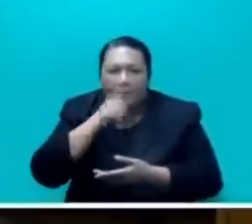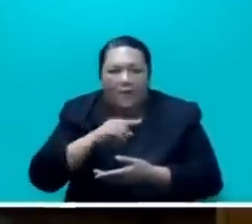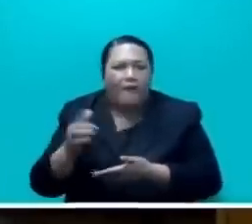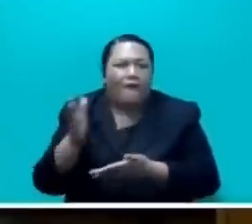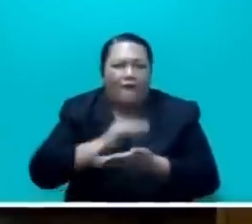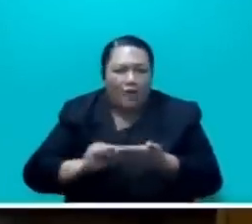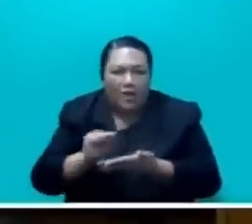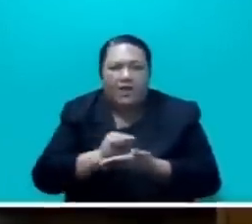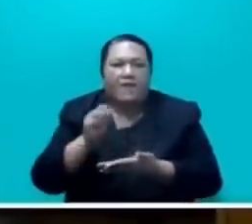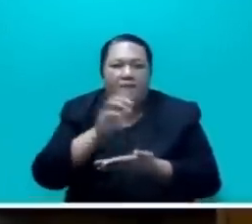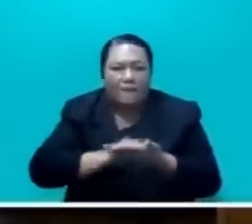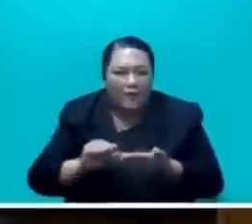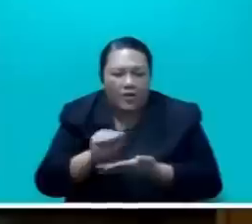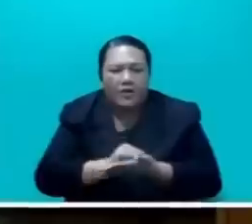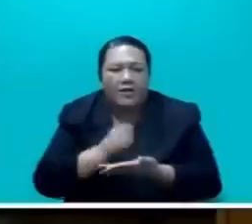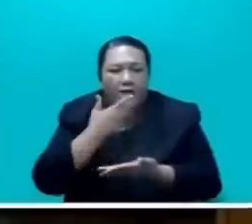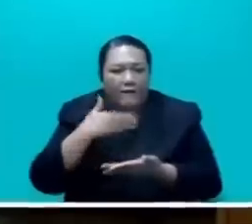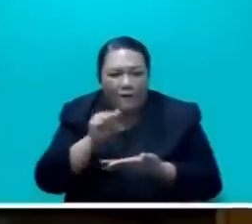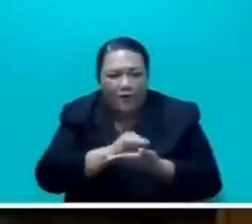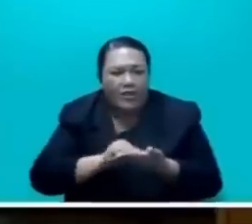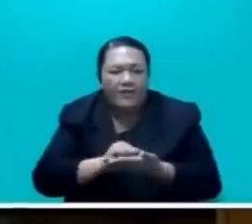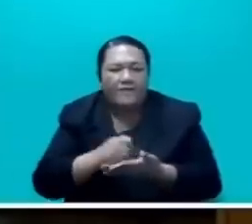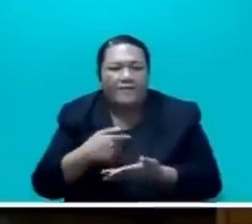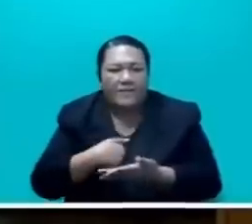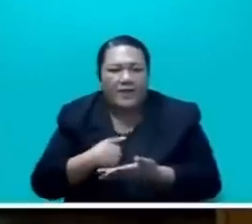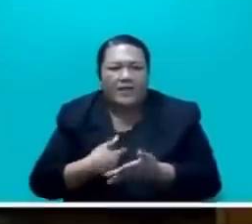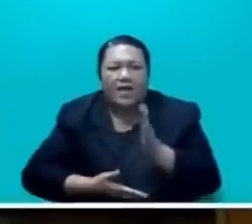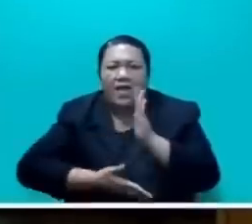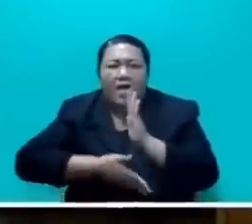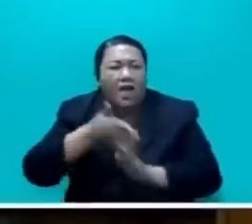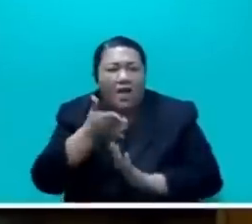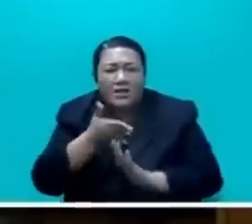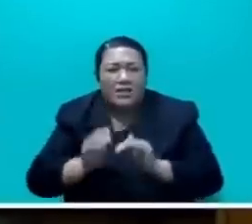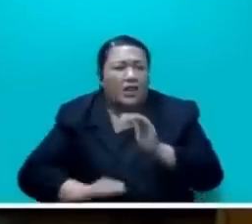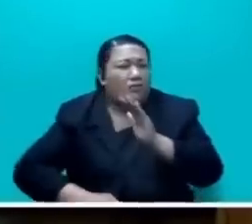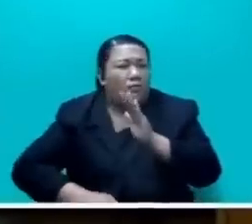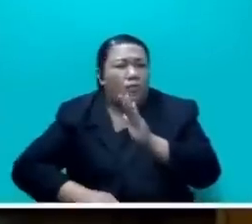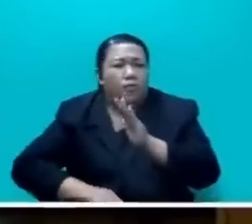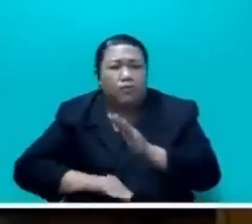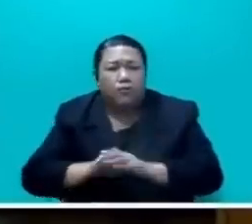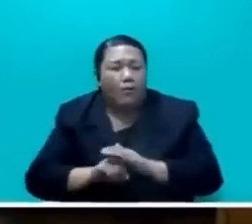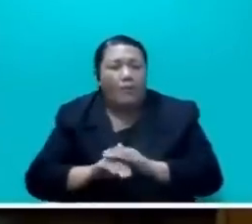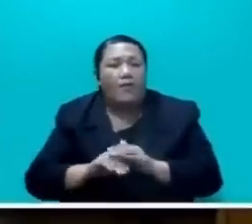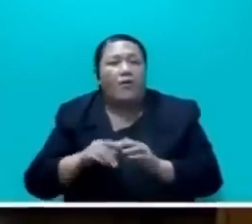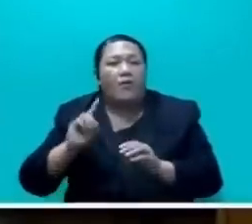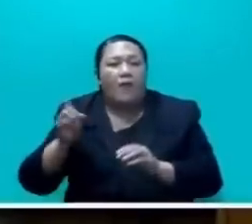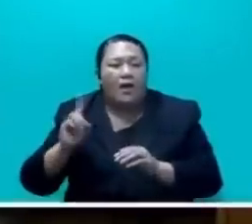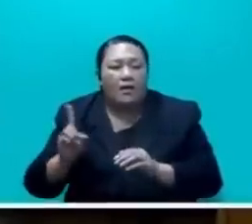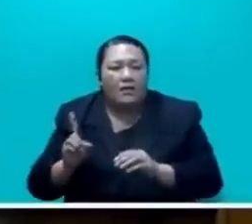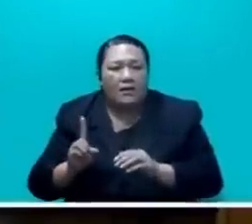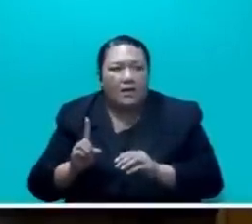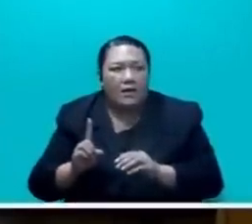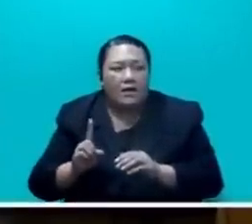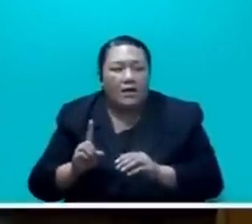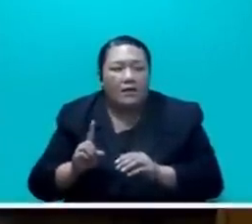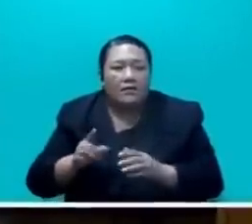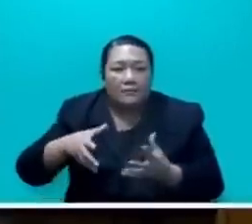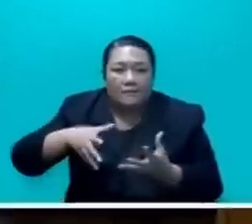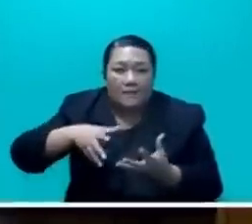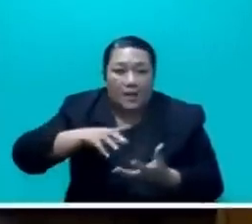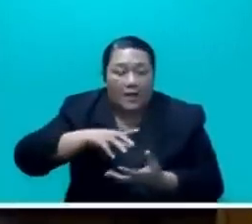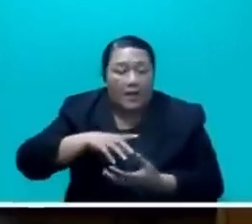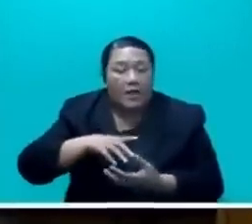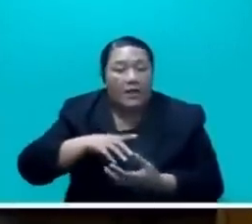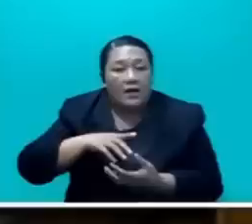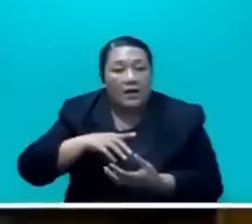The highest or the most serious offense that can be committed in a country is treason.